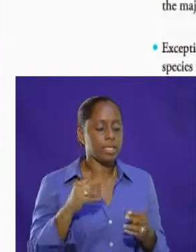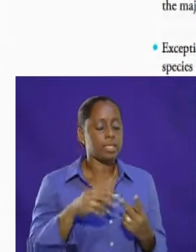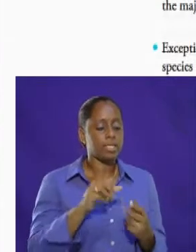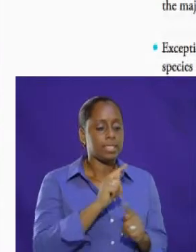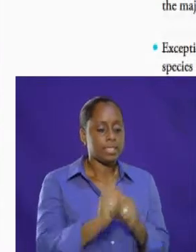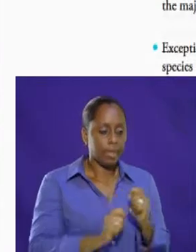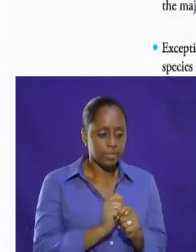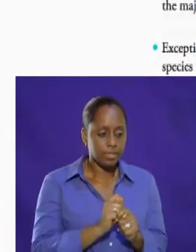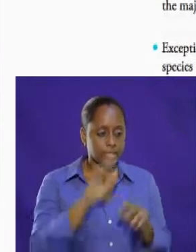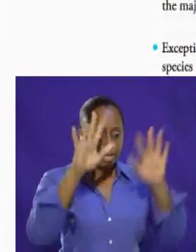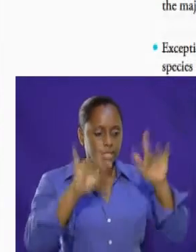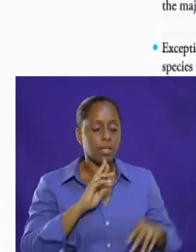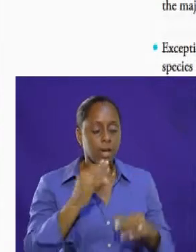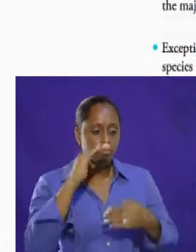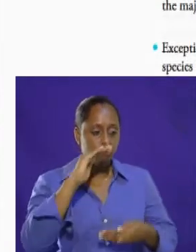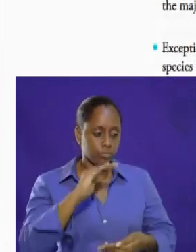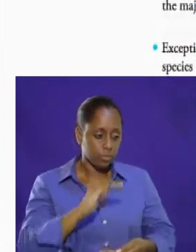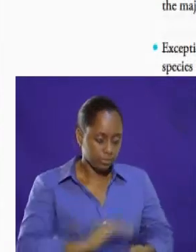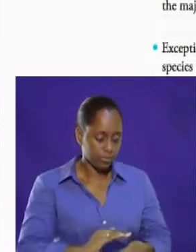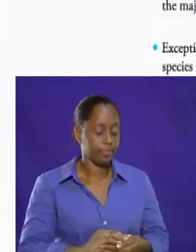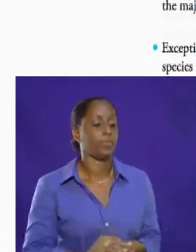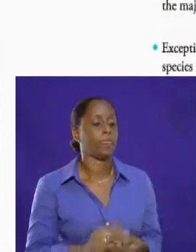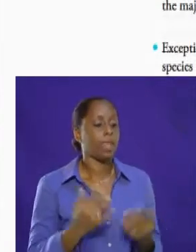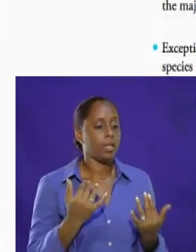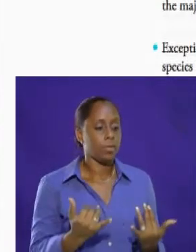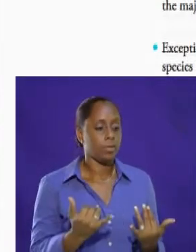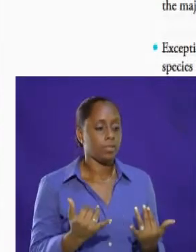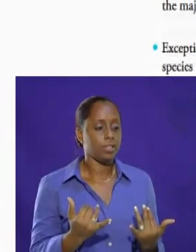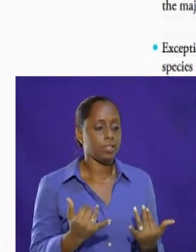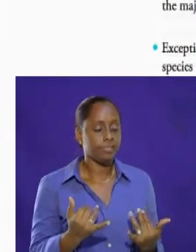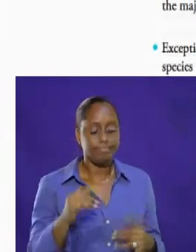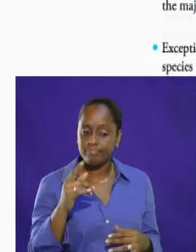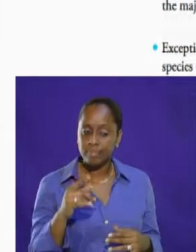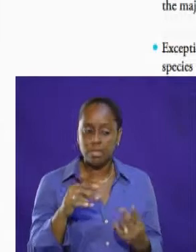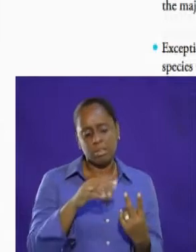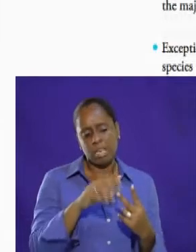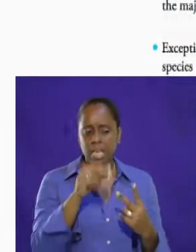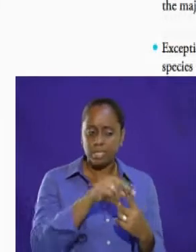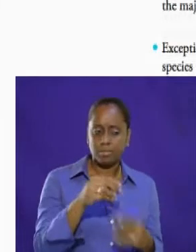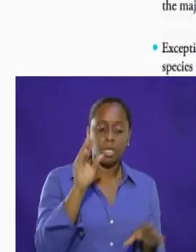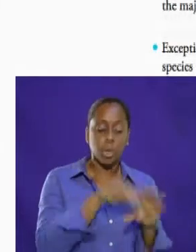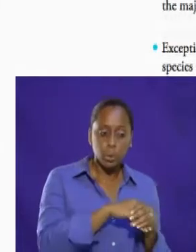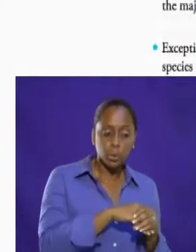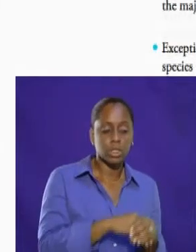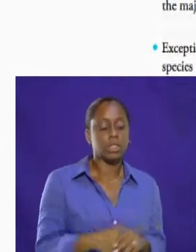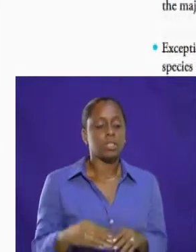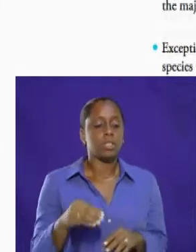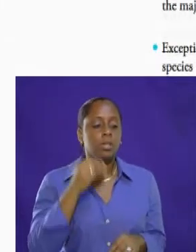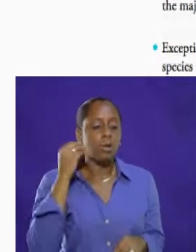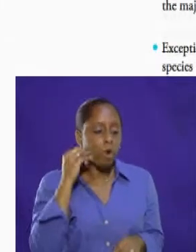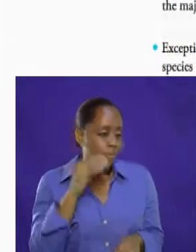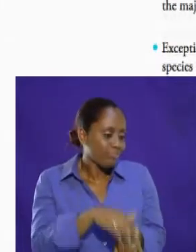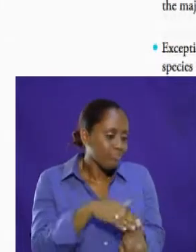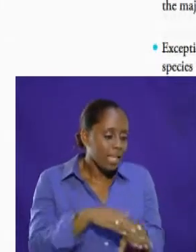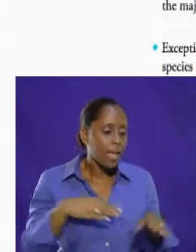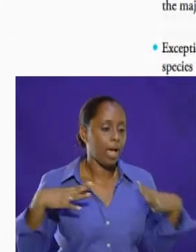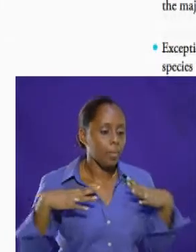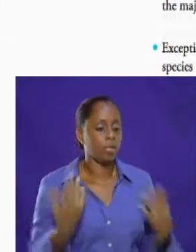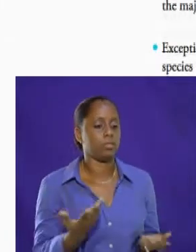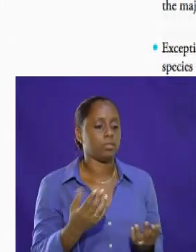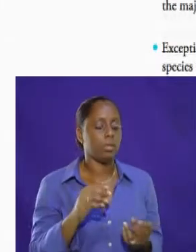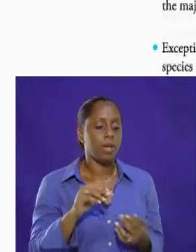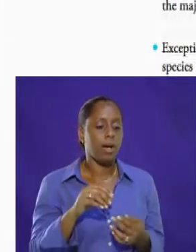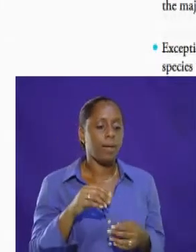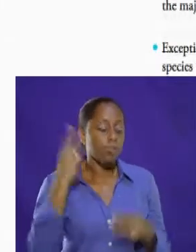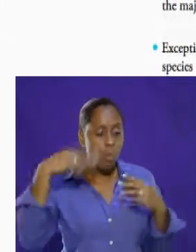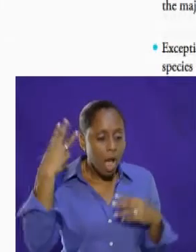species assessed are declining. Exceptions include domestic species, invasive species,